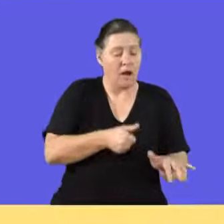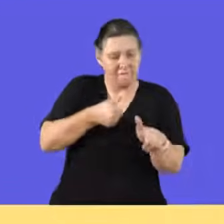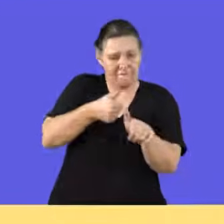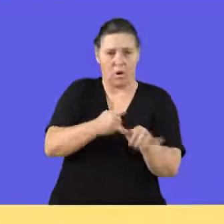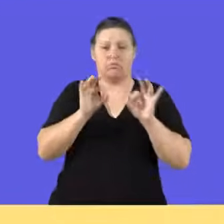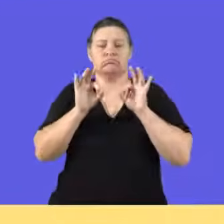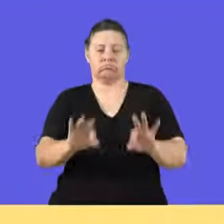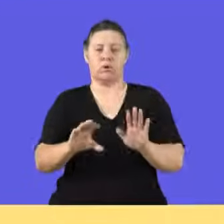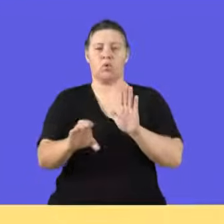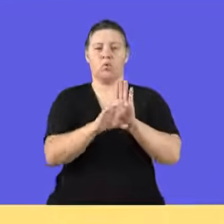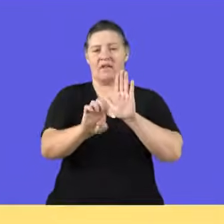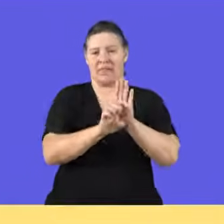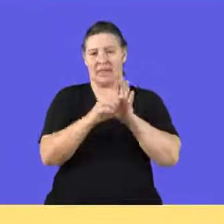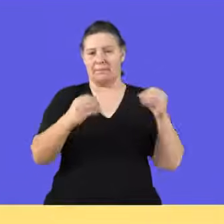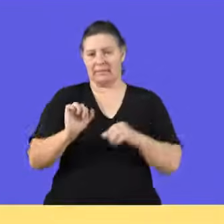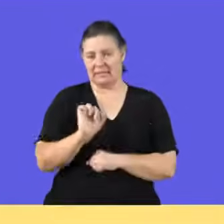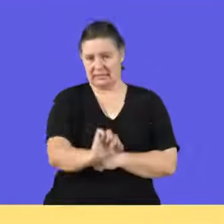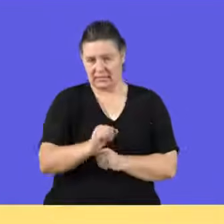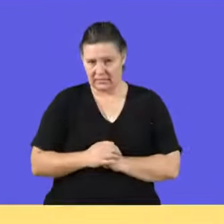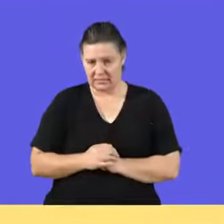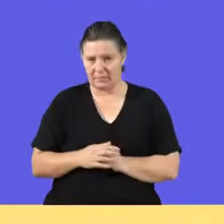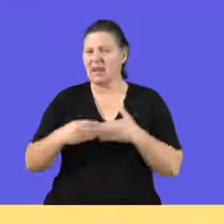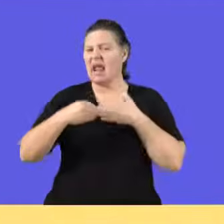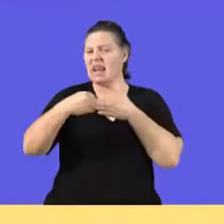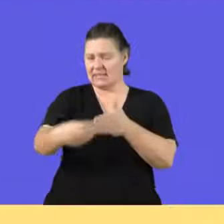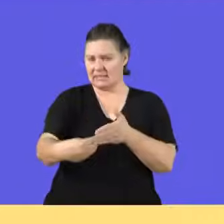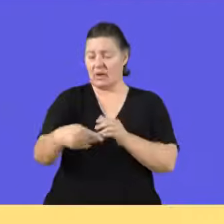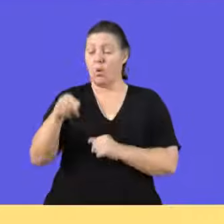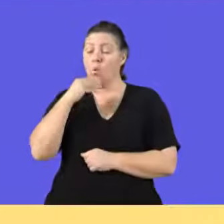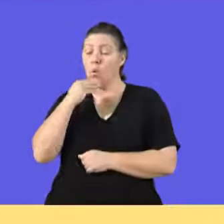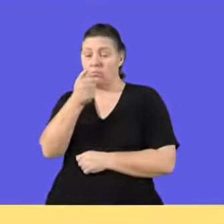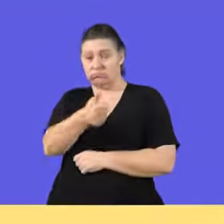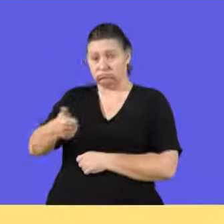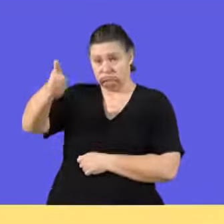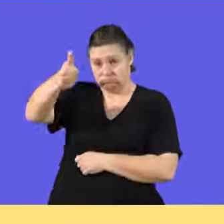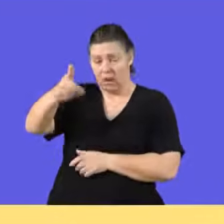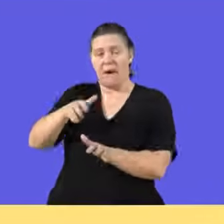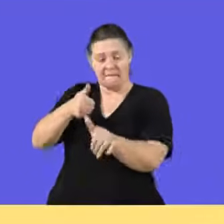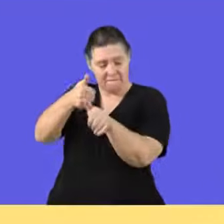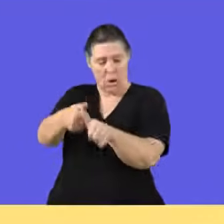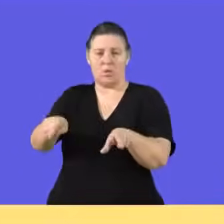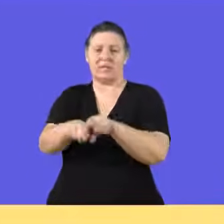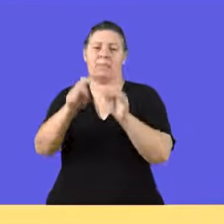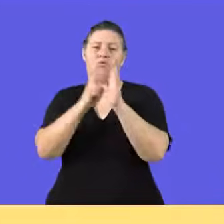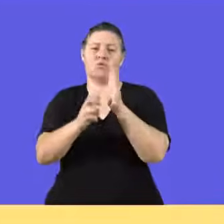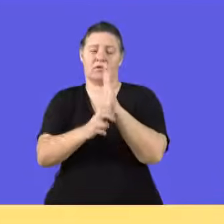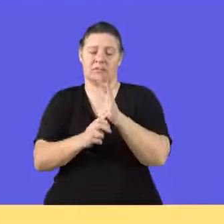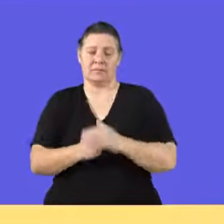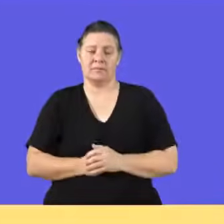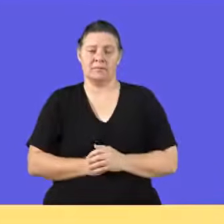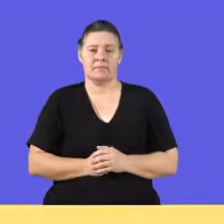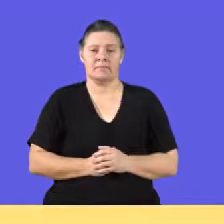people that they lead are always according to the code of ethics. So, leadership. The people who are leading must